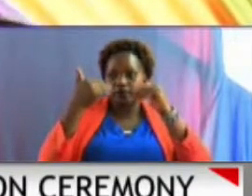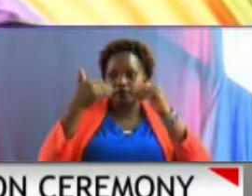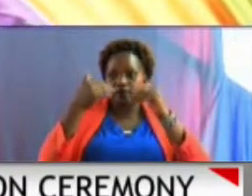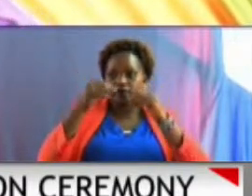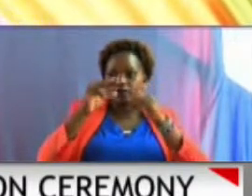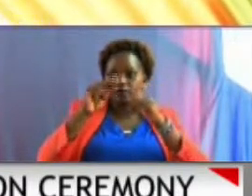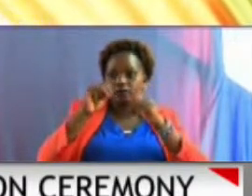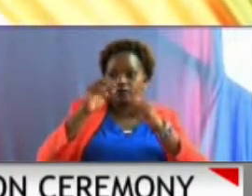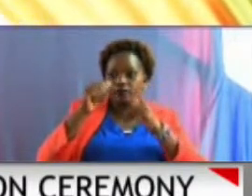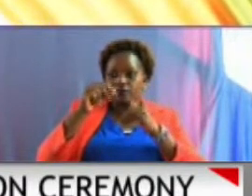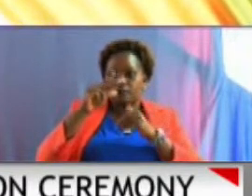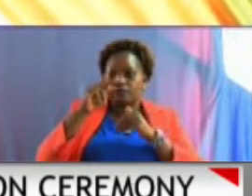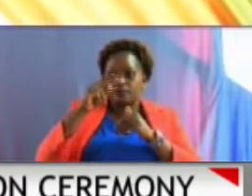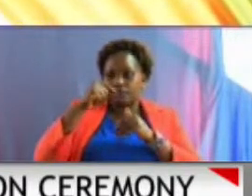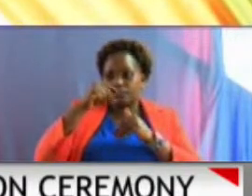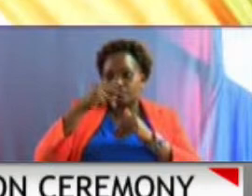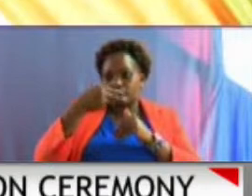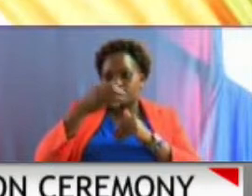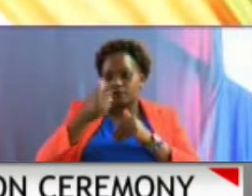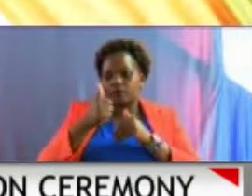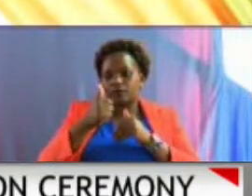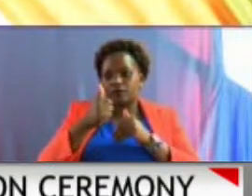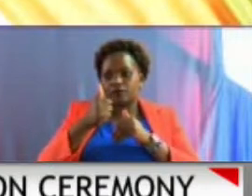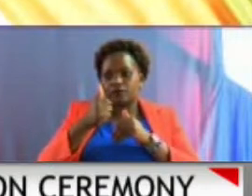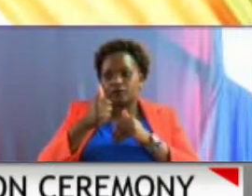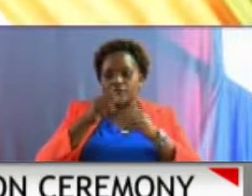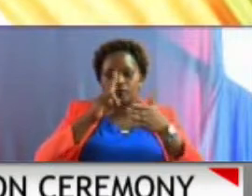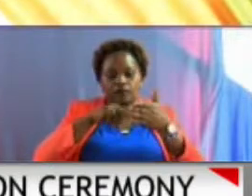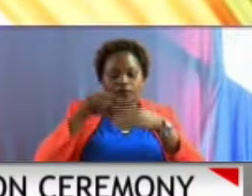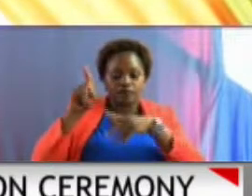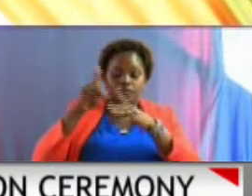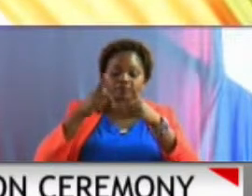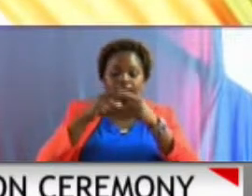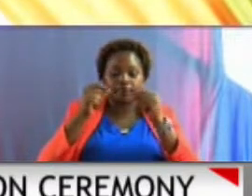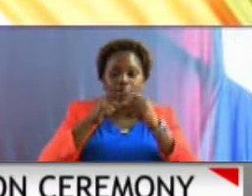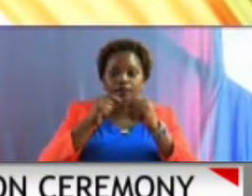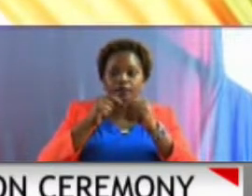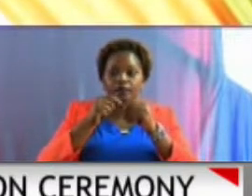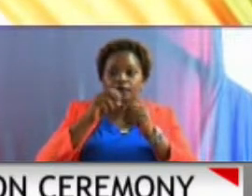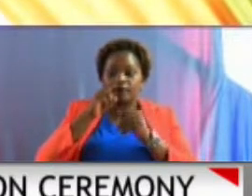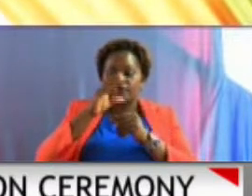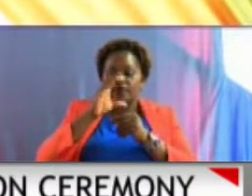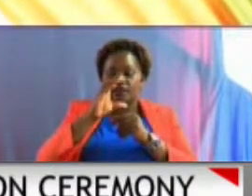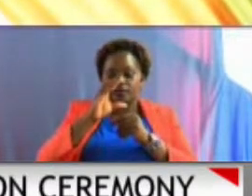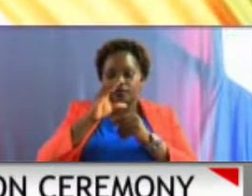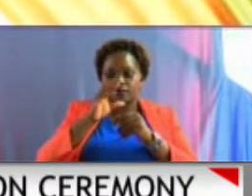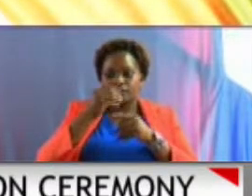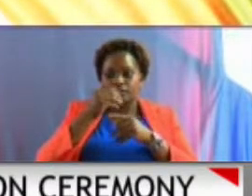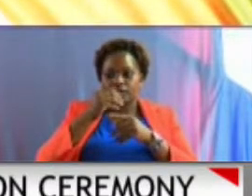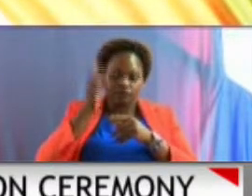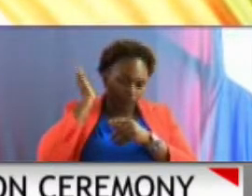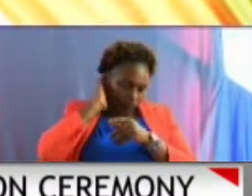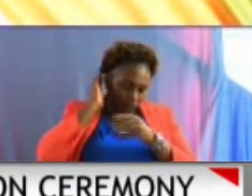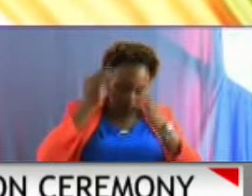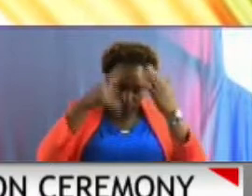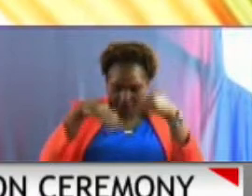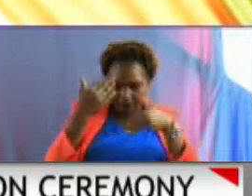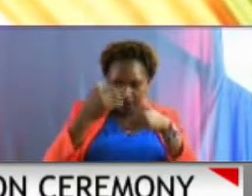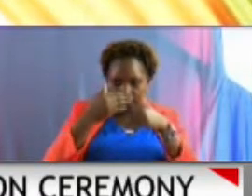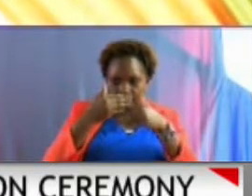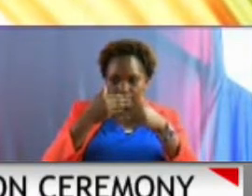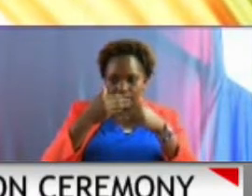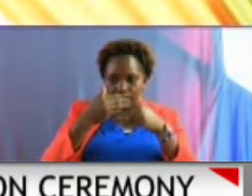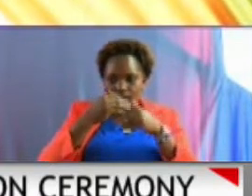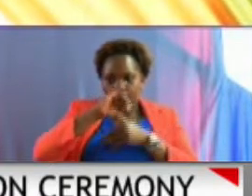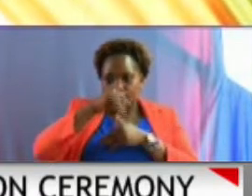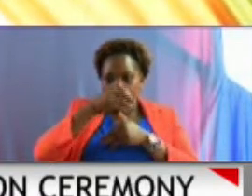Magoha. And I read the speech. The Chancellor, Murang'A University of Technology, Professor